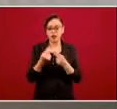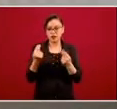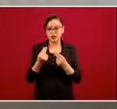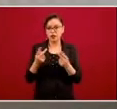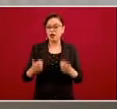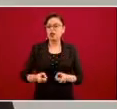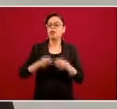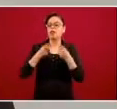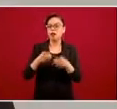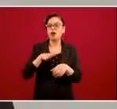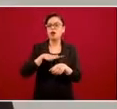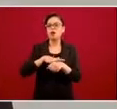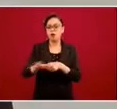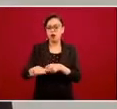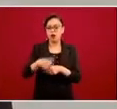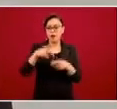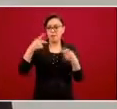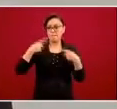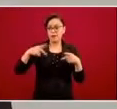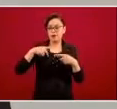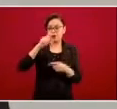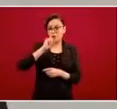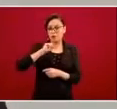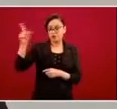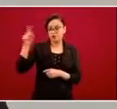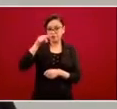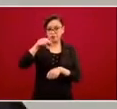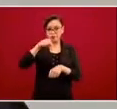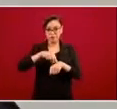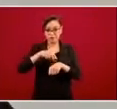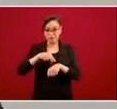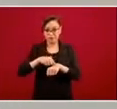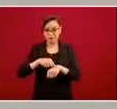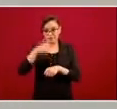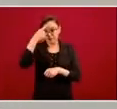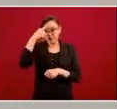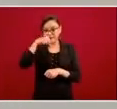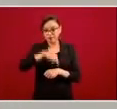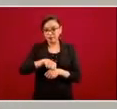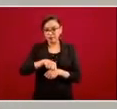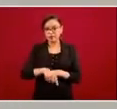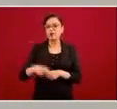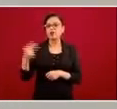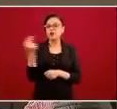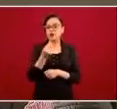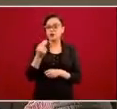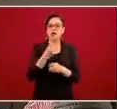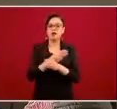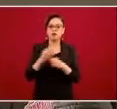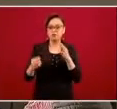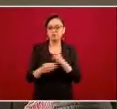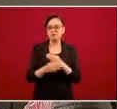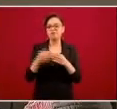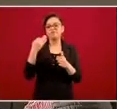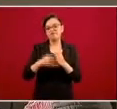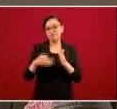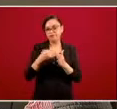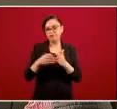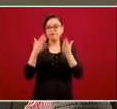favoritism or corrupt practices or unfair practices.